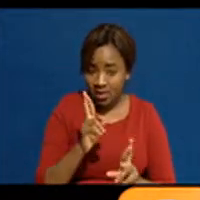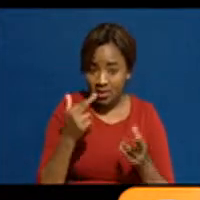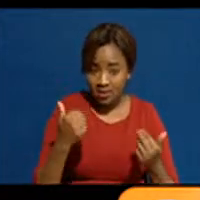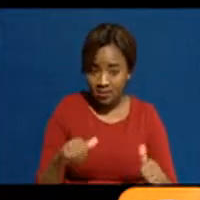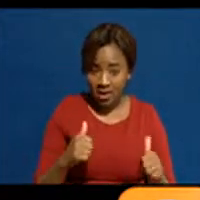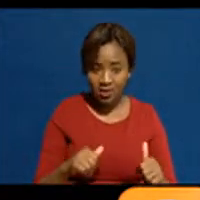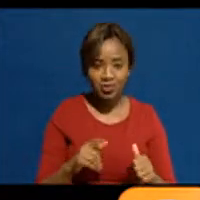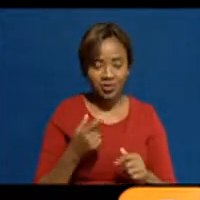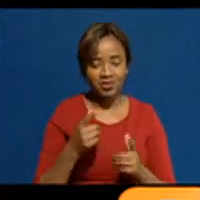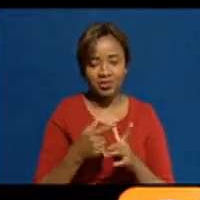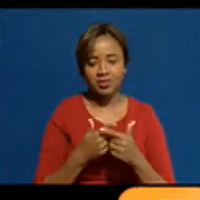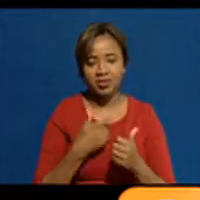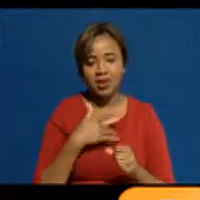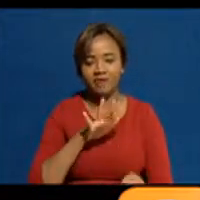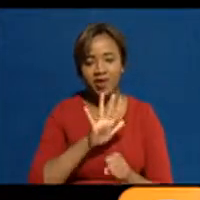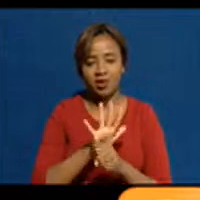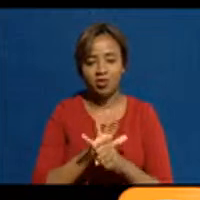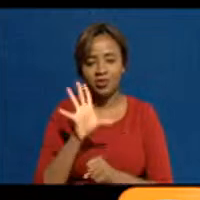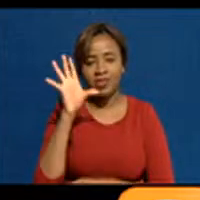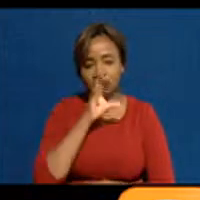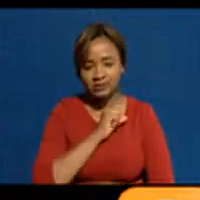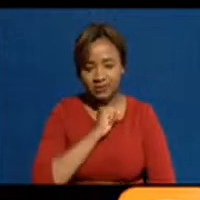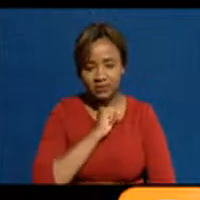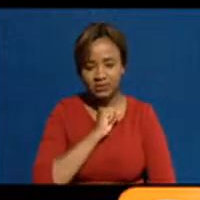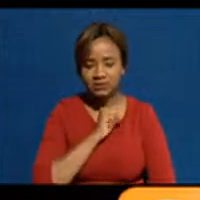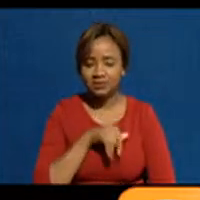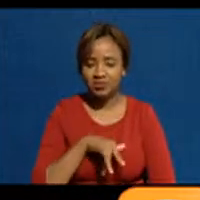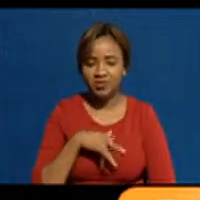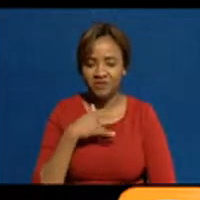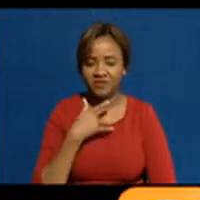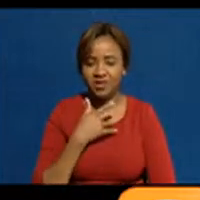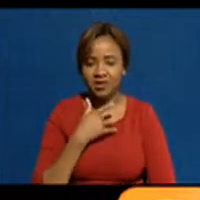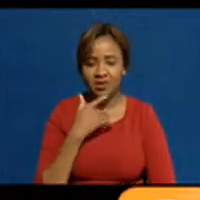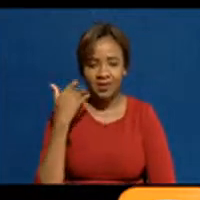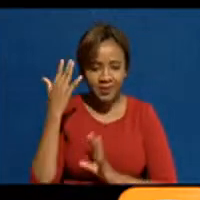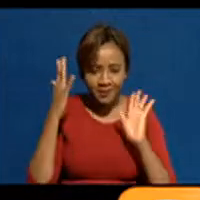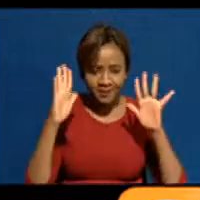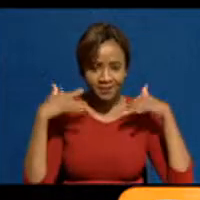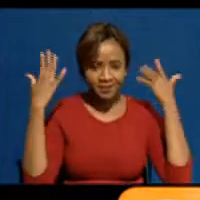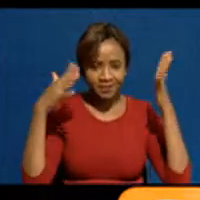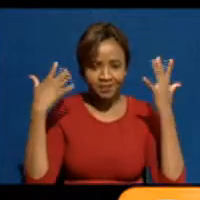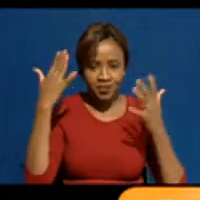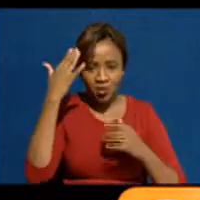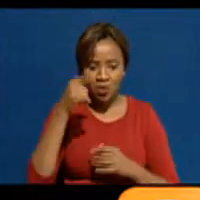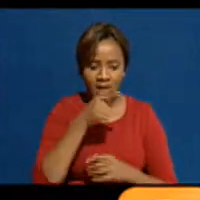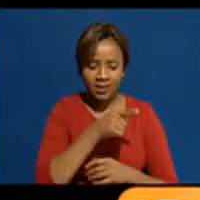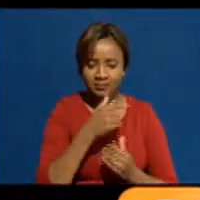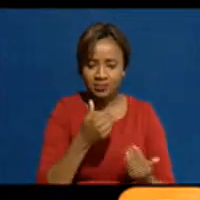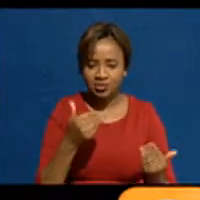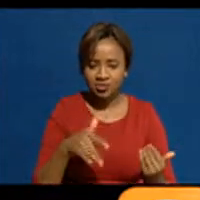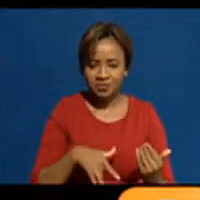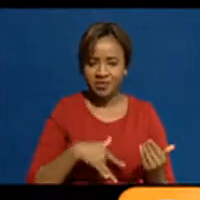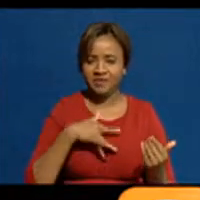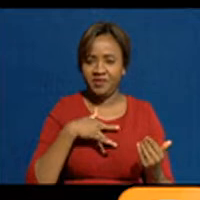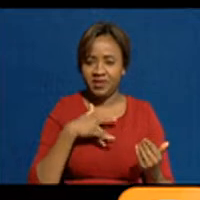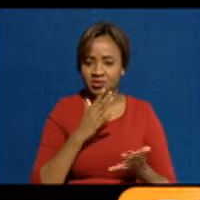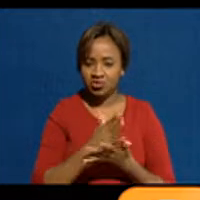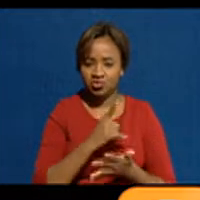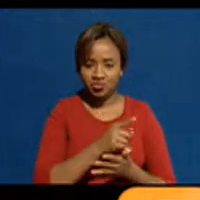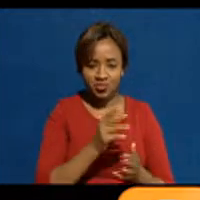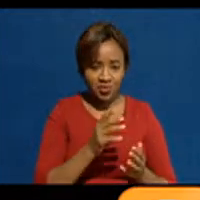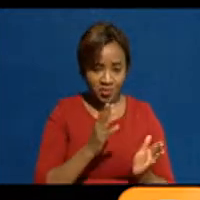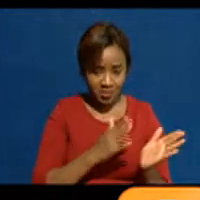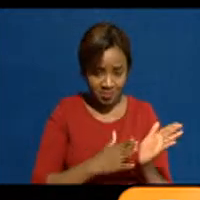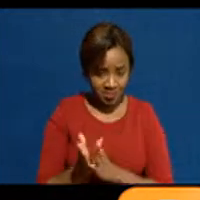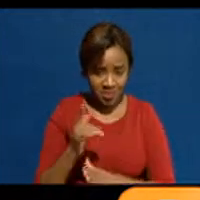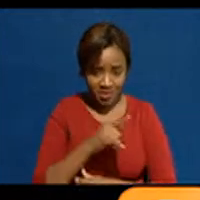that is a vacuum. And I fear for the children because I feel like we are not really preparing them very